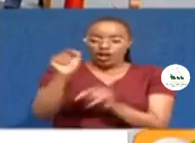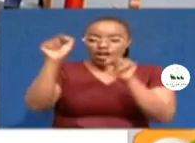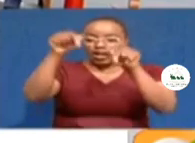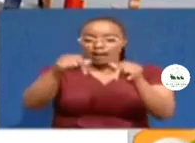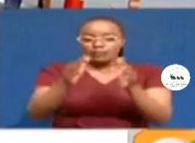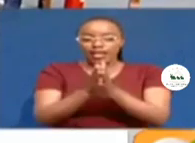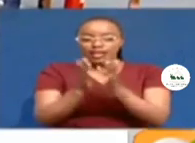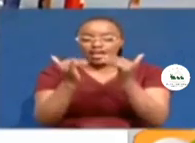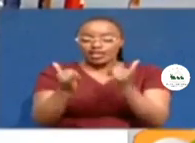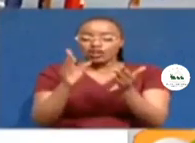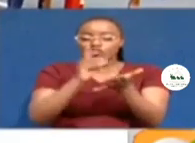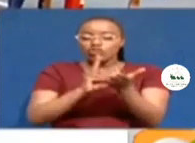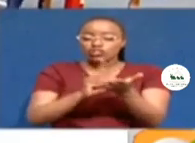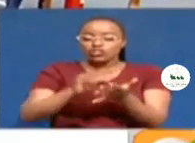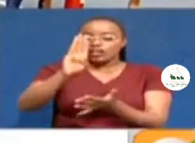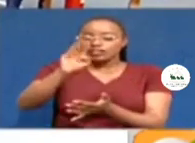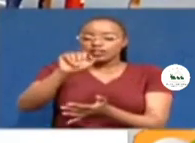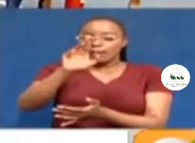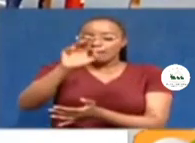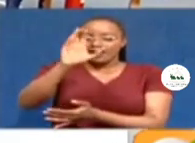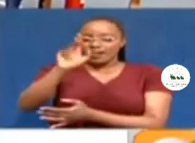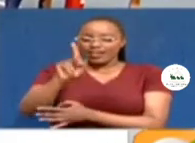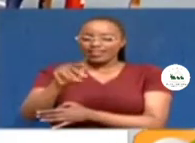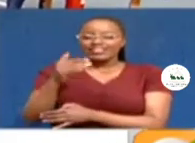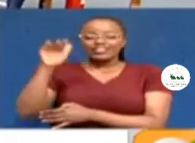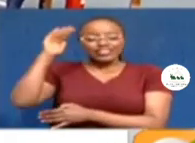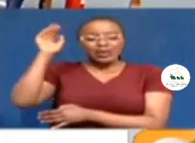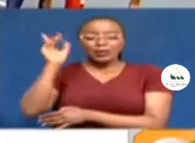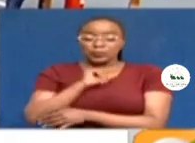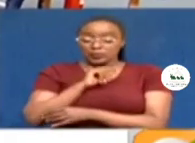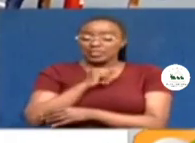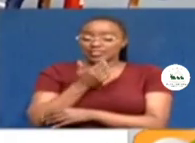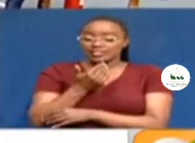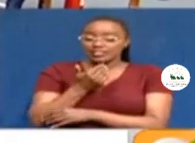up, and now Dr. Barak Muluka, listen to him.